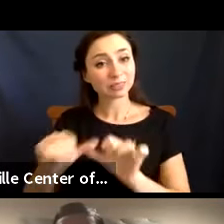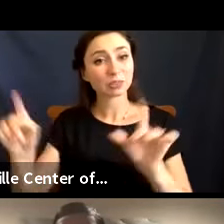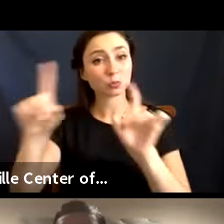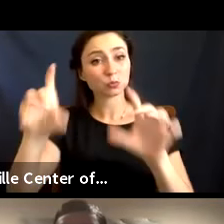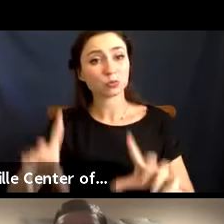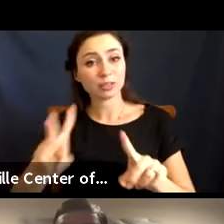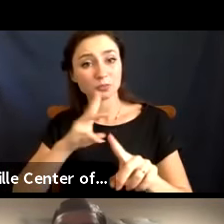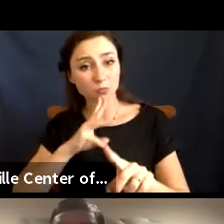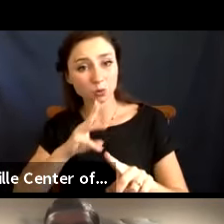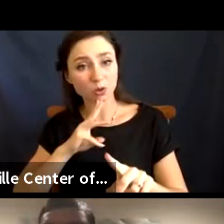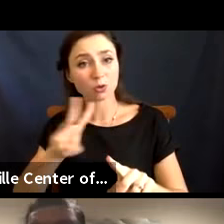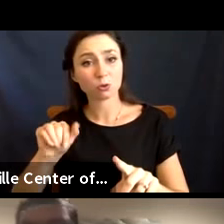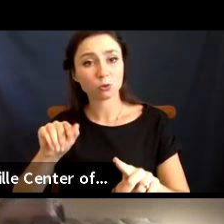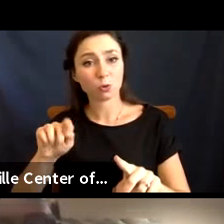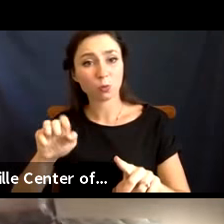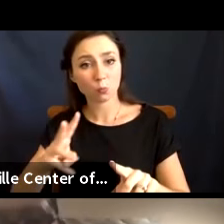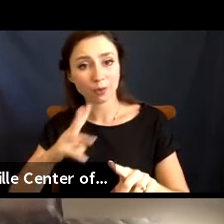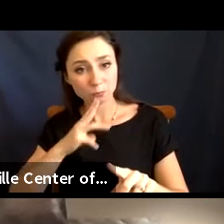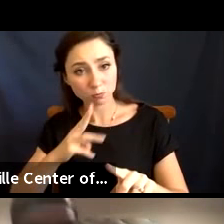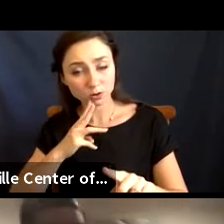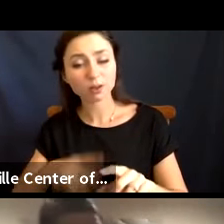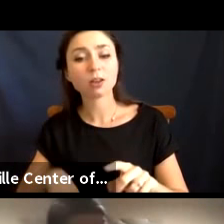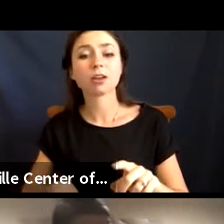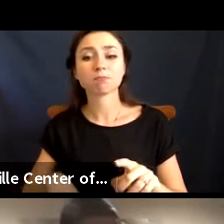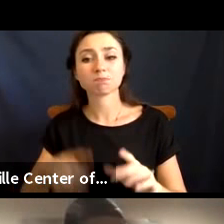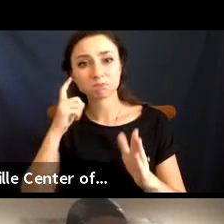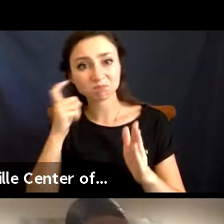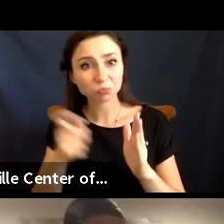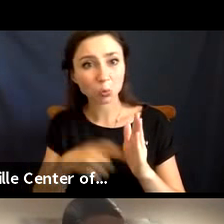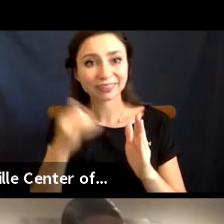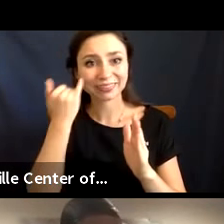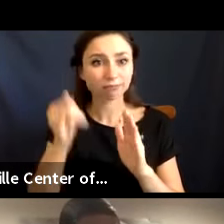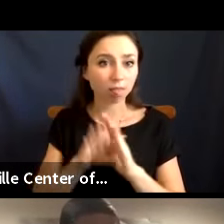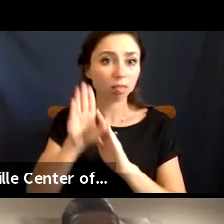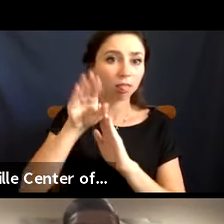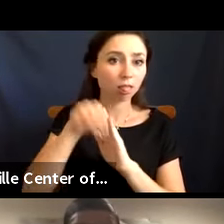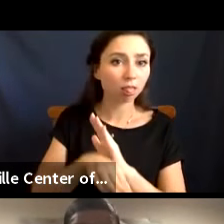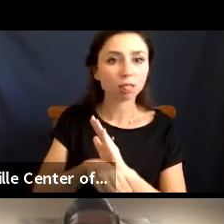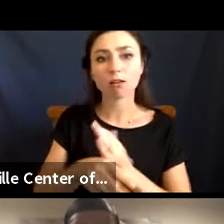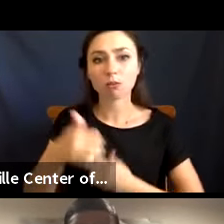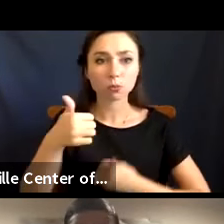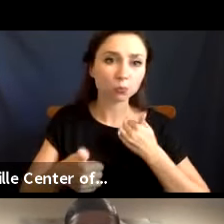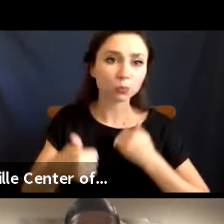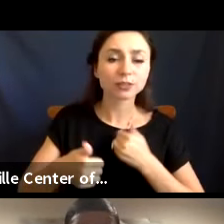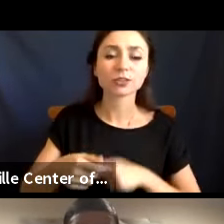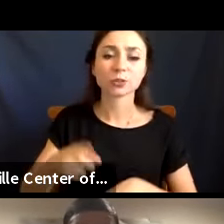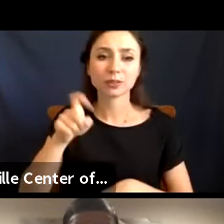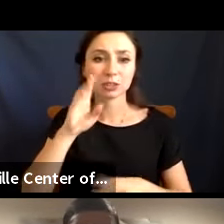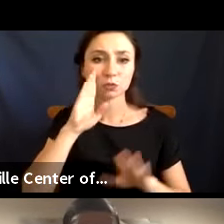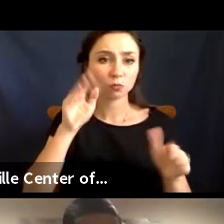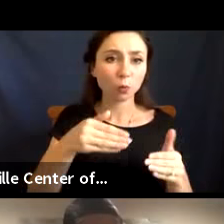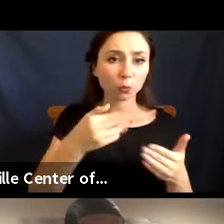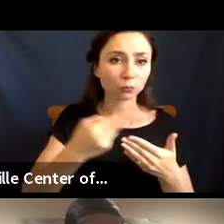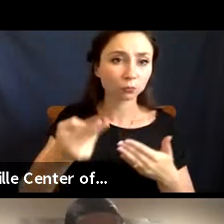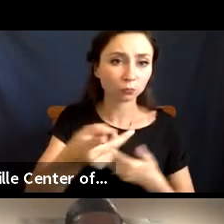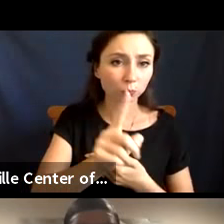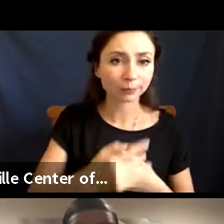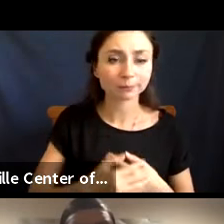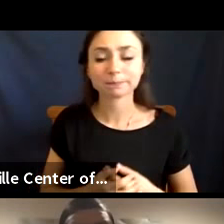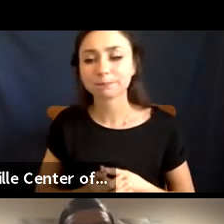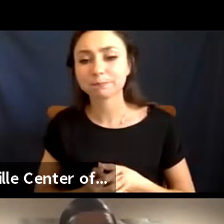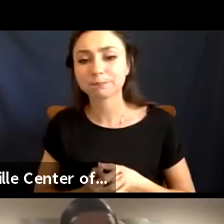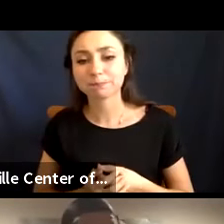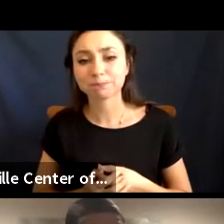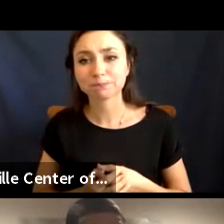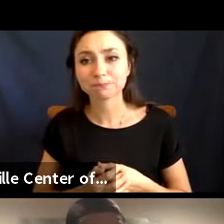and the opportunity to spot trends either up or down, indicating where we may need to focus our resources.